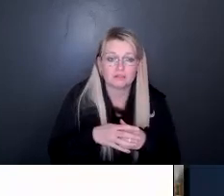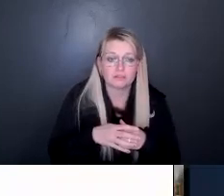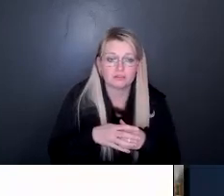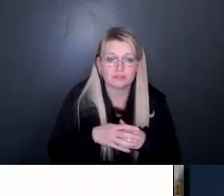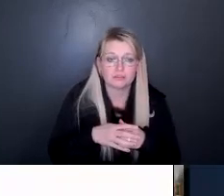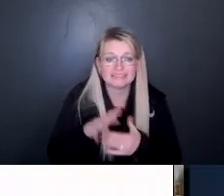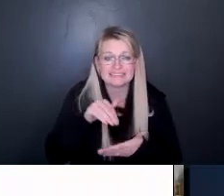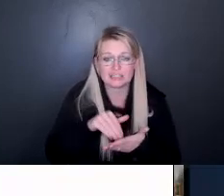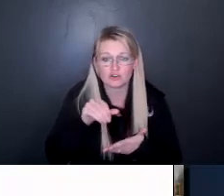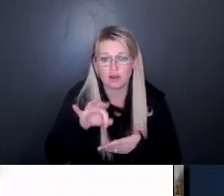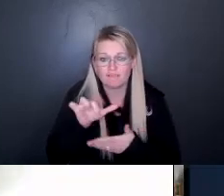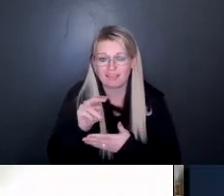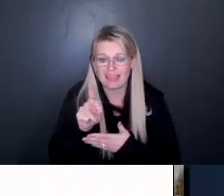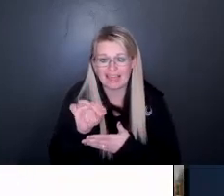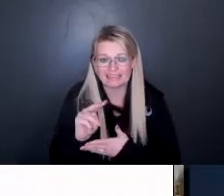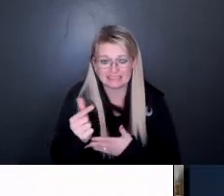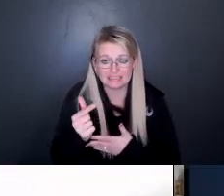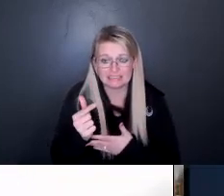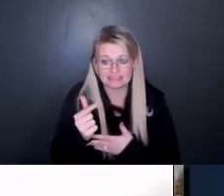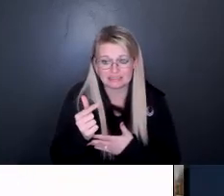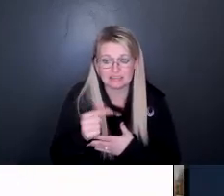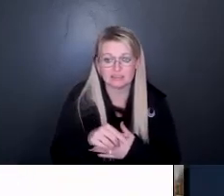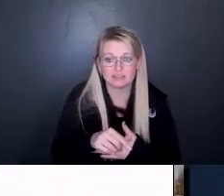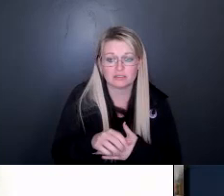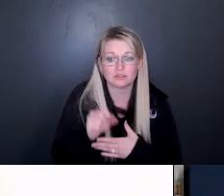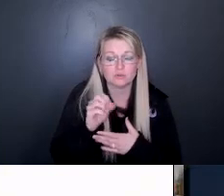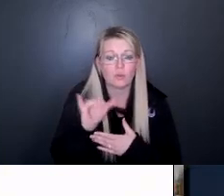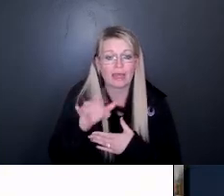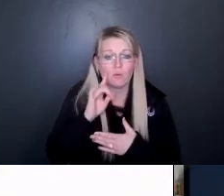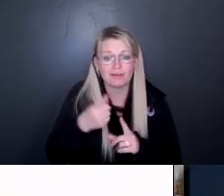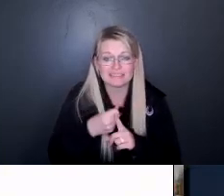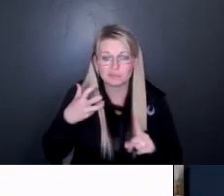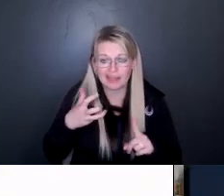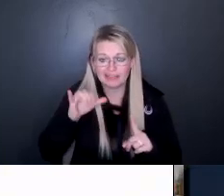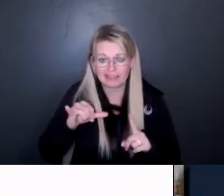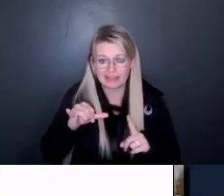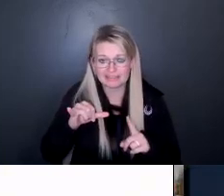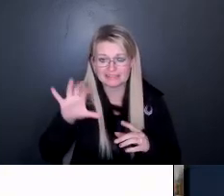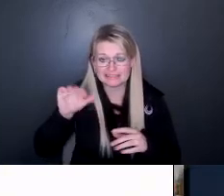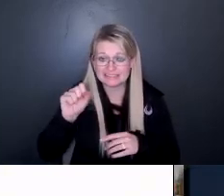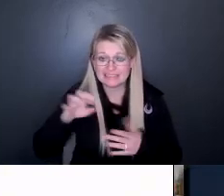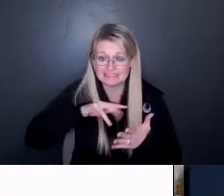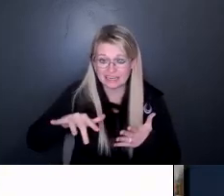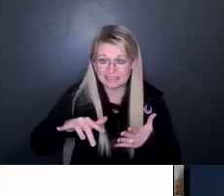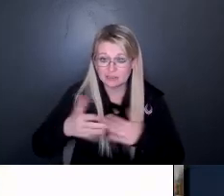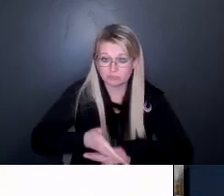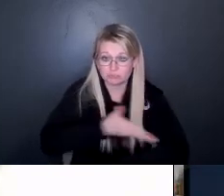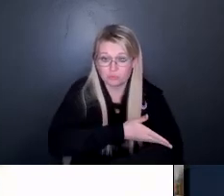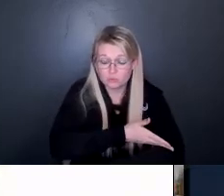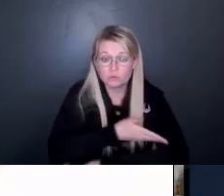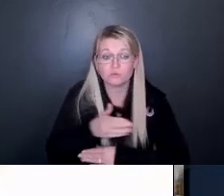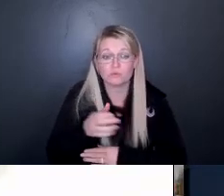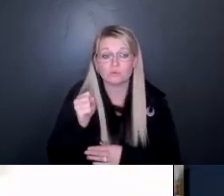centers of learning, so that this we can expand on the case studies, improve them, so that they can be